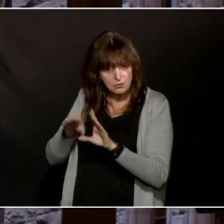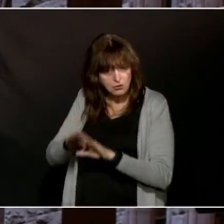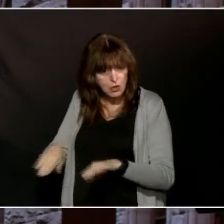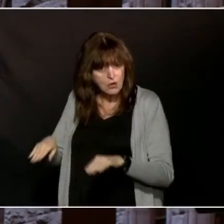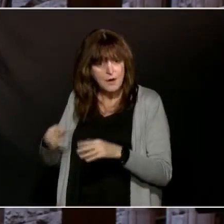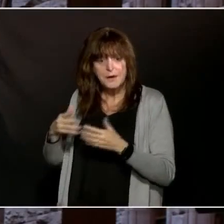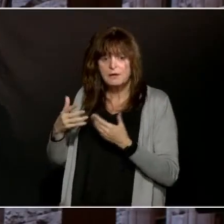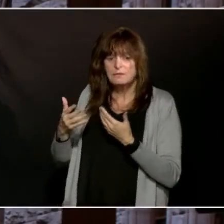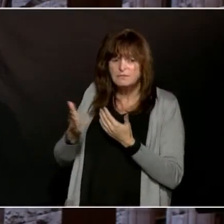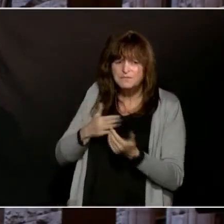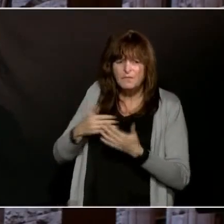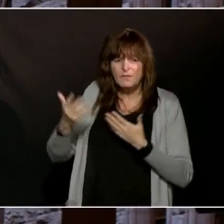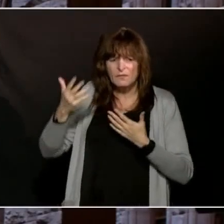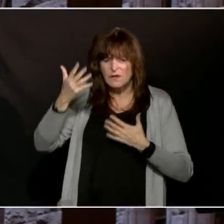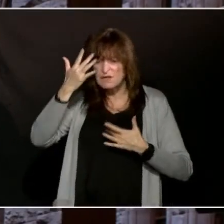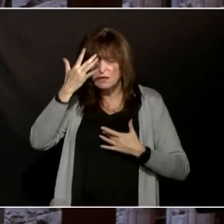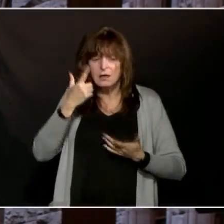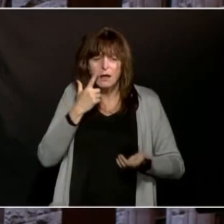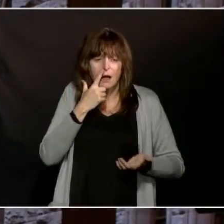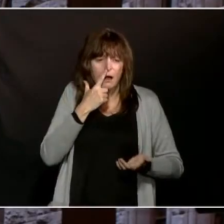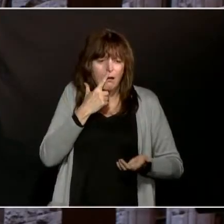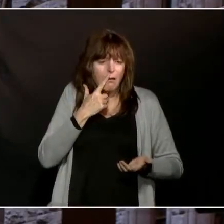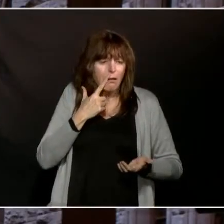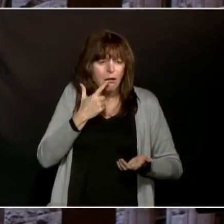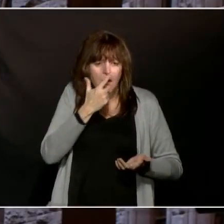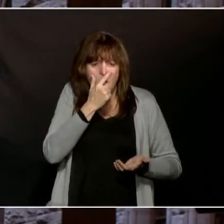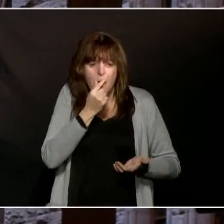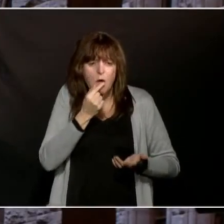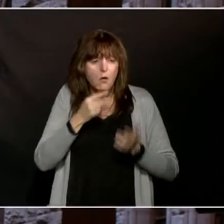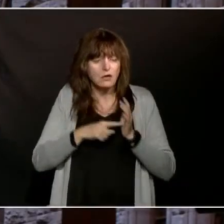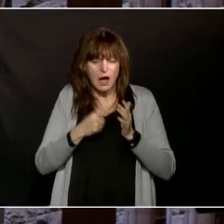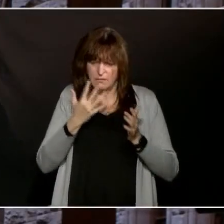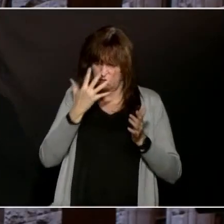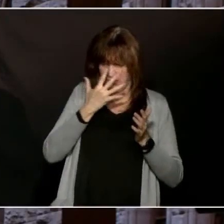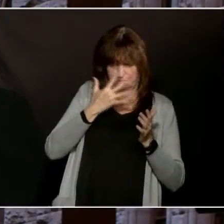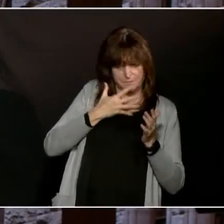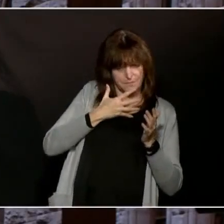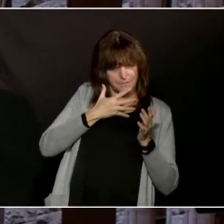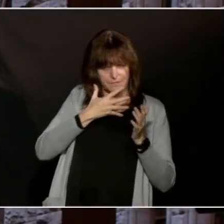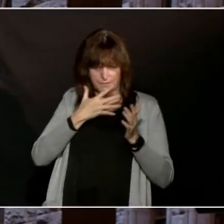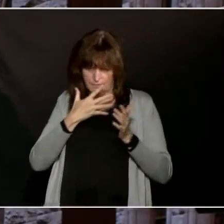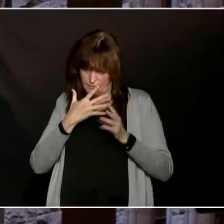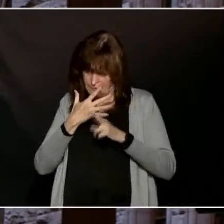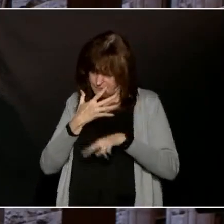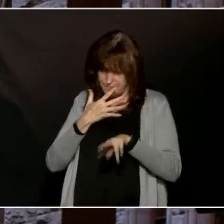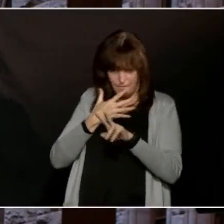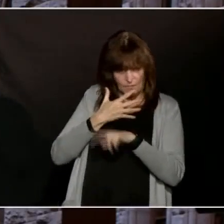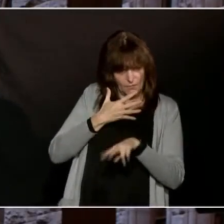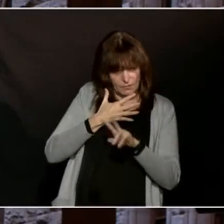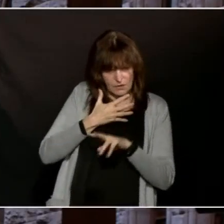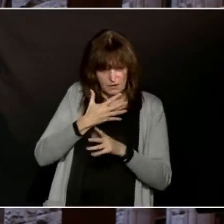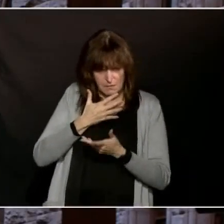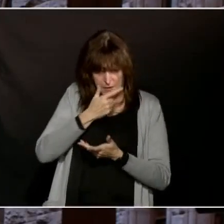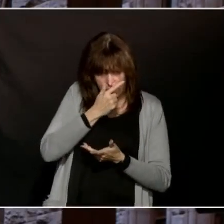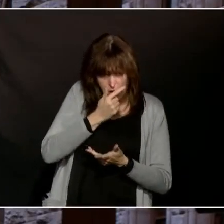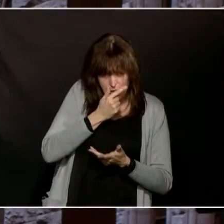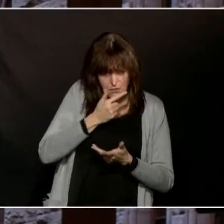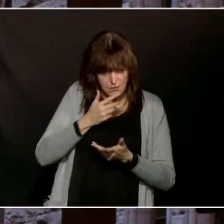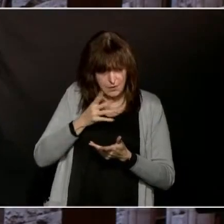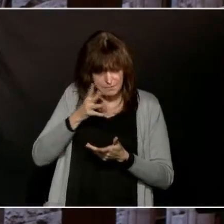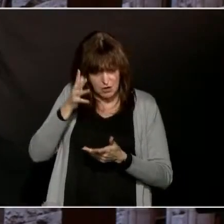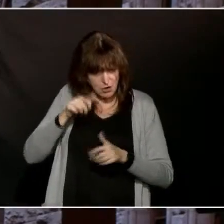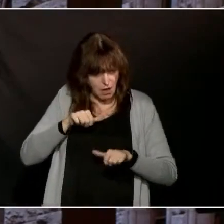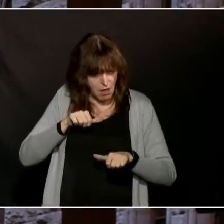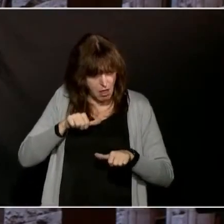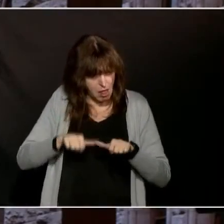children sometimes, even posse-symptomatic, that's a fancy term for, it's a symptom maybe, but the parents aren't sure. We want to make sure we can get a way that the parents can